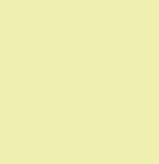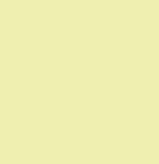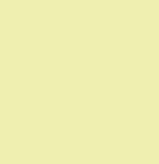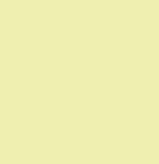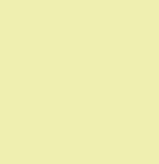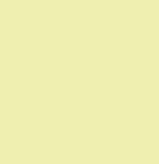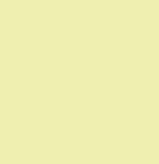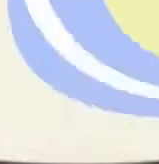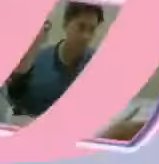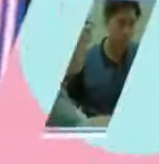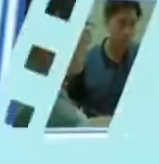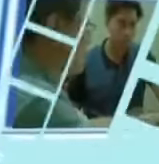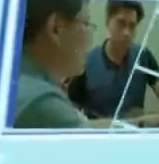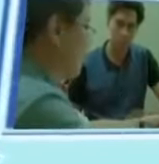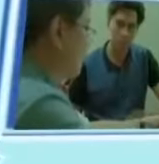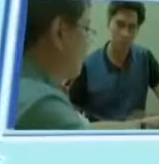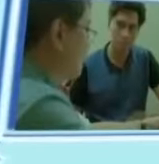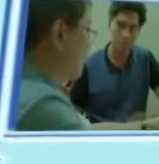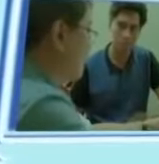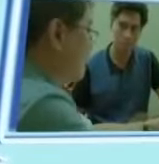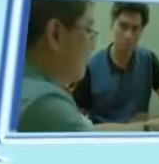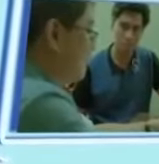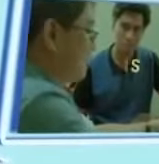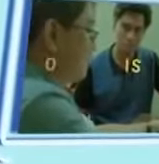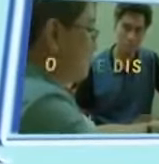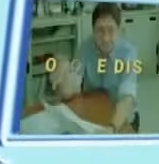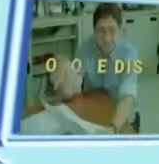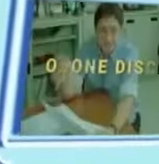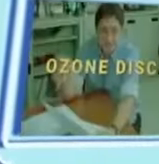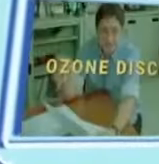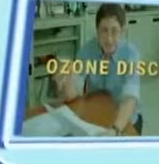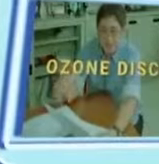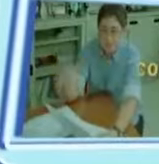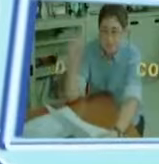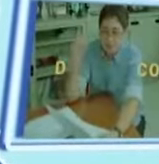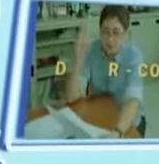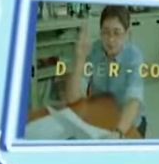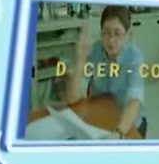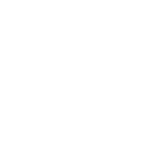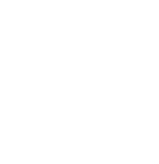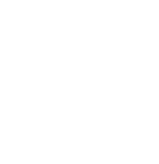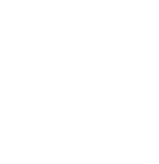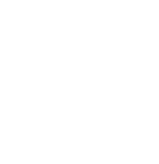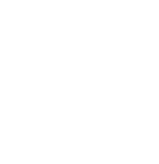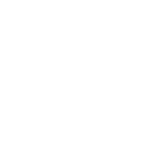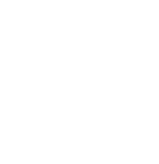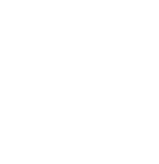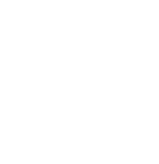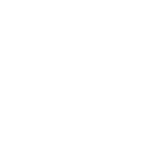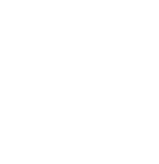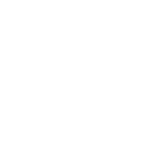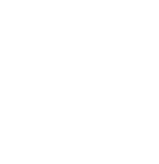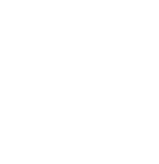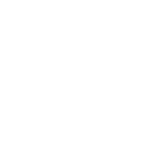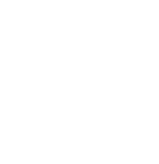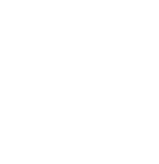Digital. Dahil ito ang aming serbisyong totoo online.